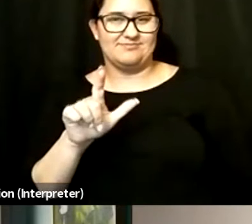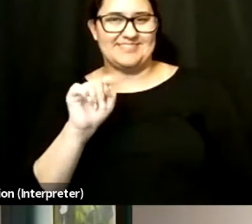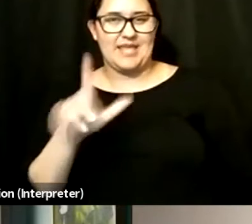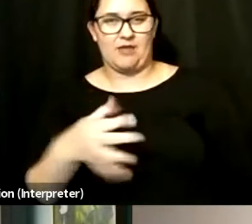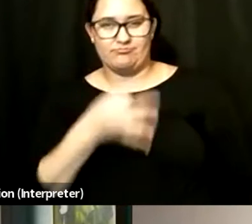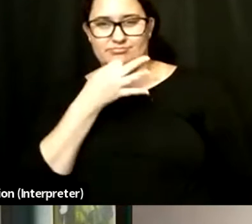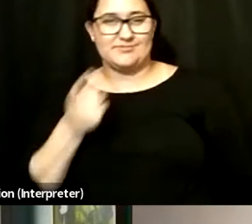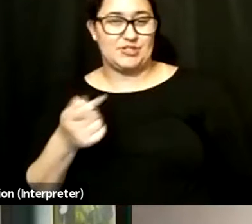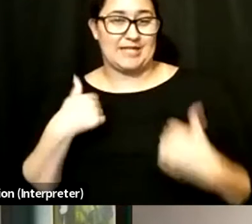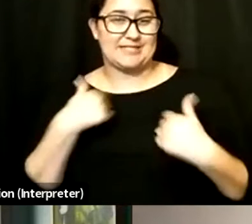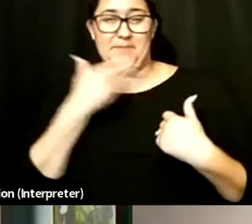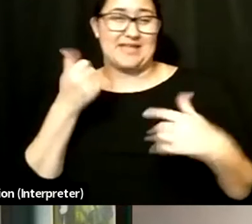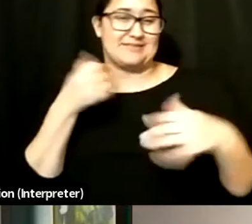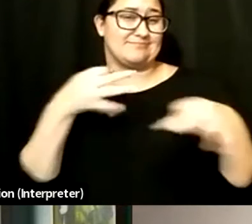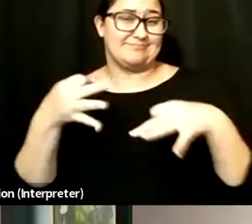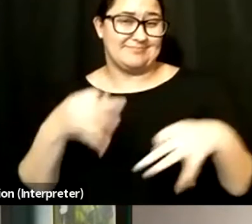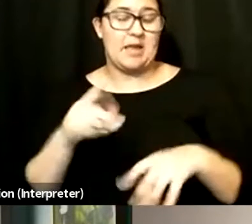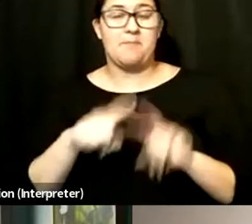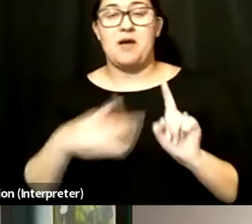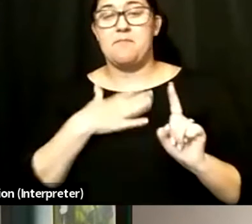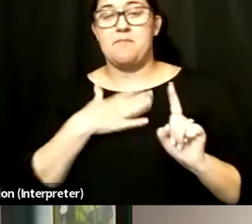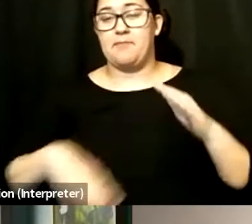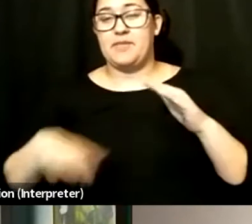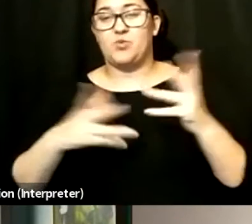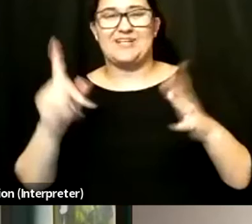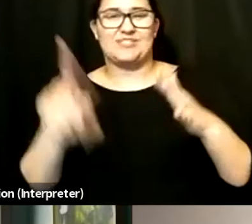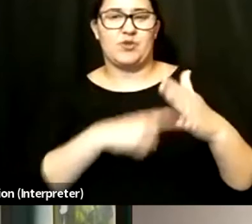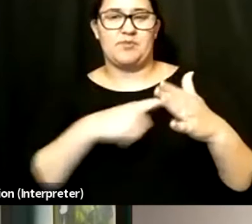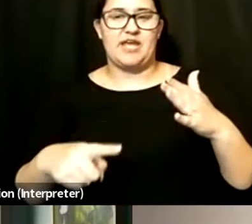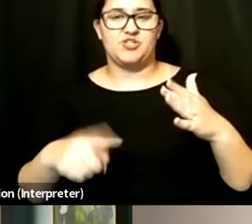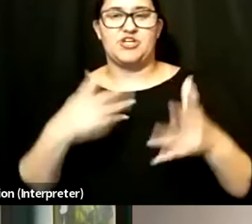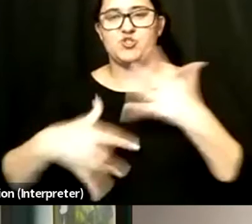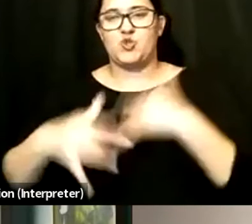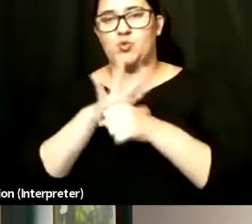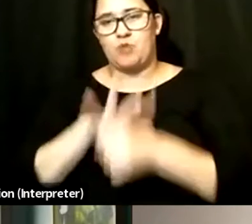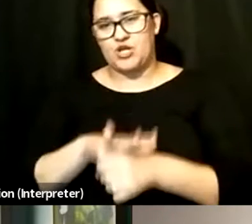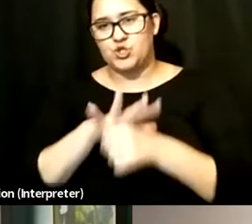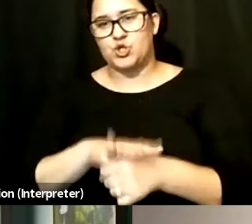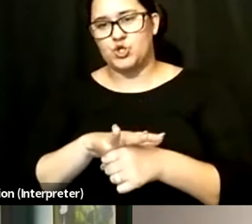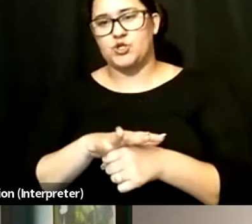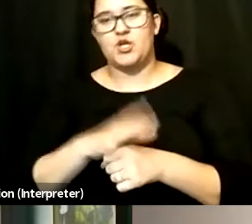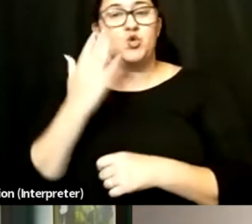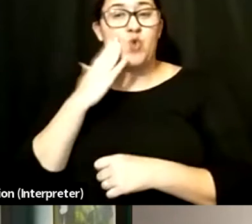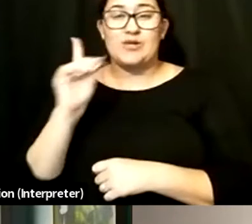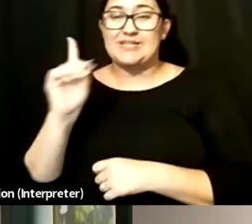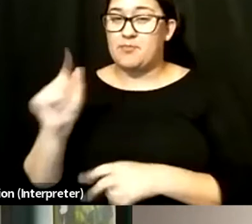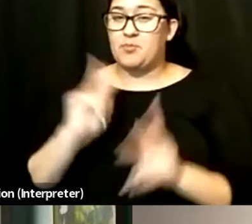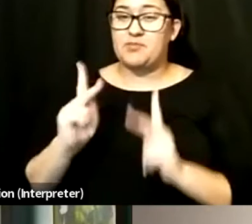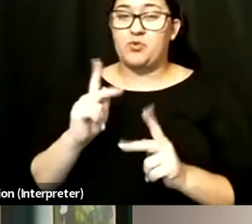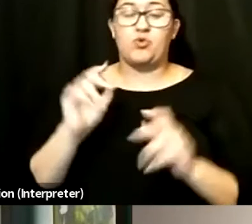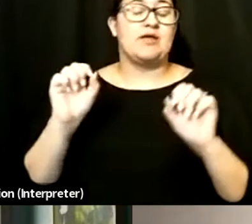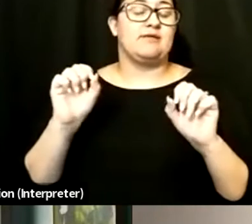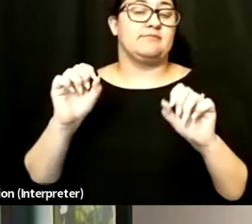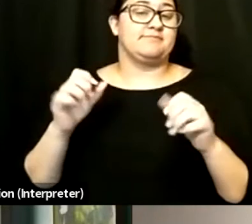good definition, but my basic one is discrimination and social prejudice against disabled people. Ableism